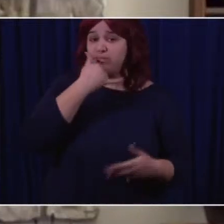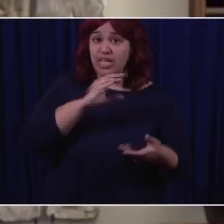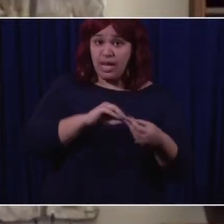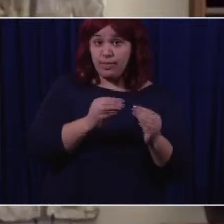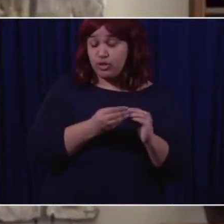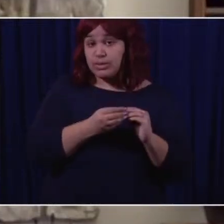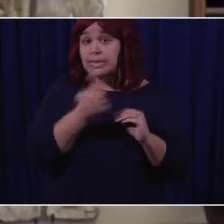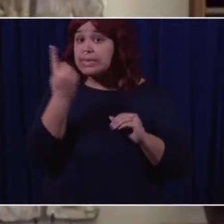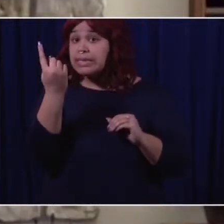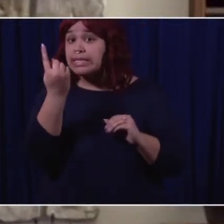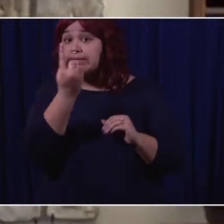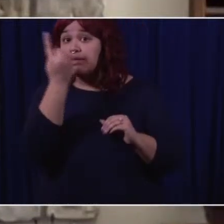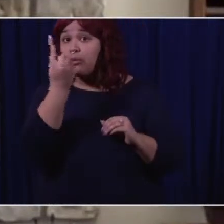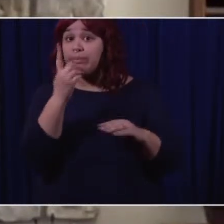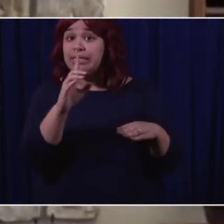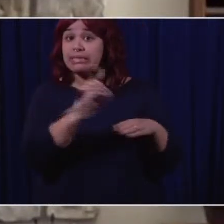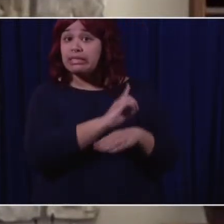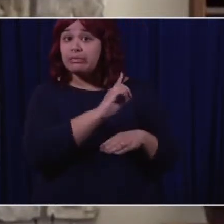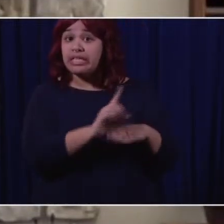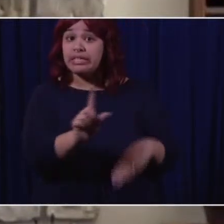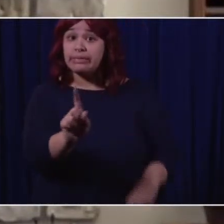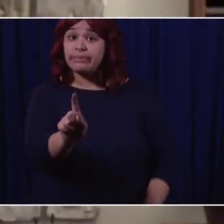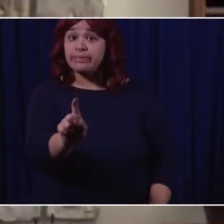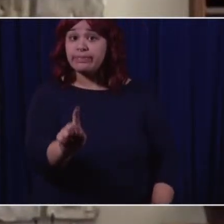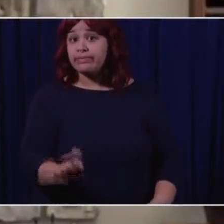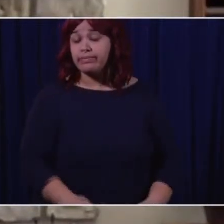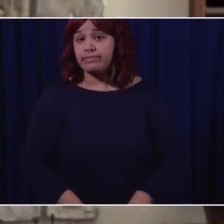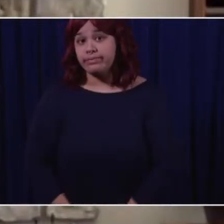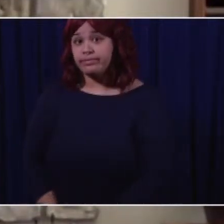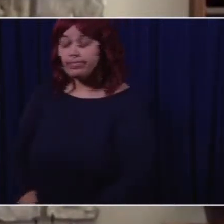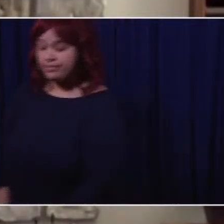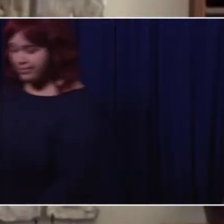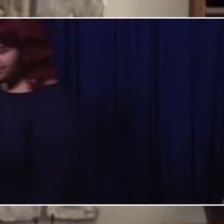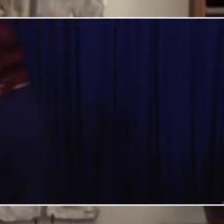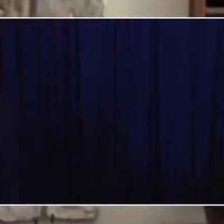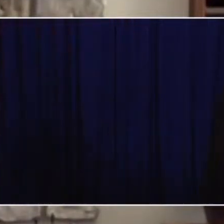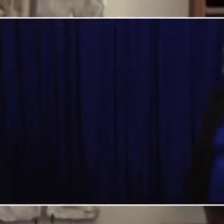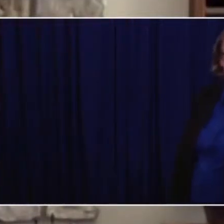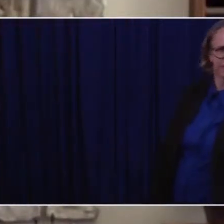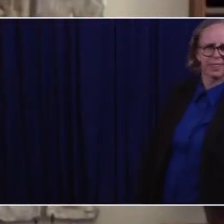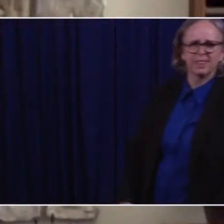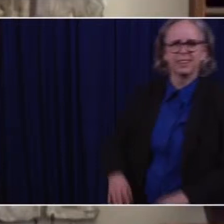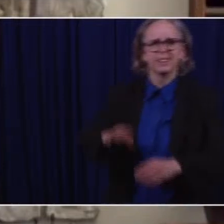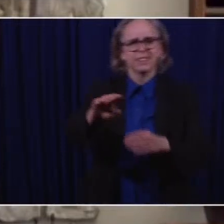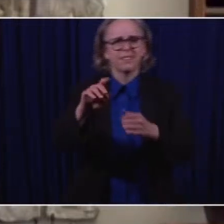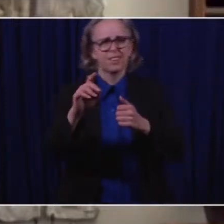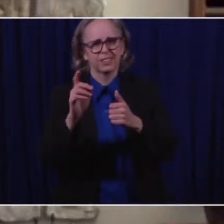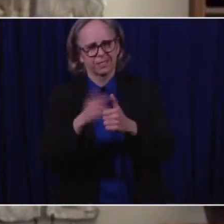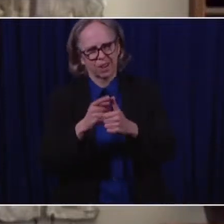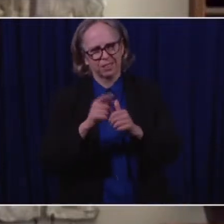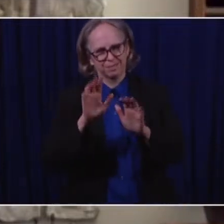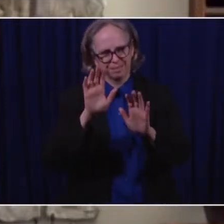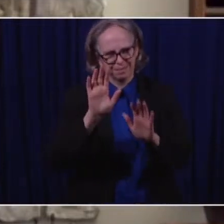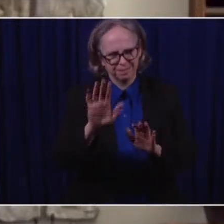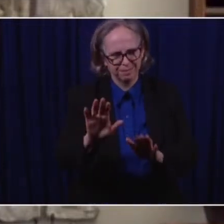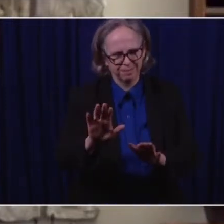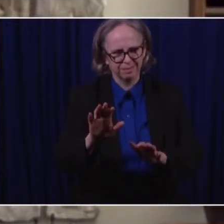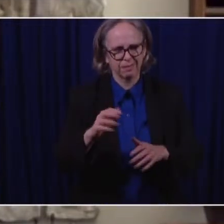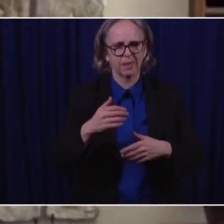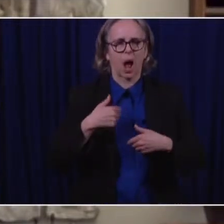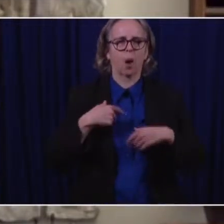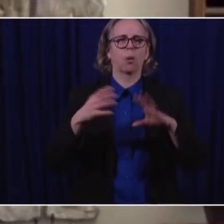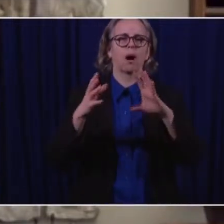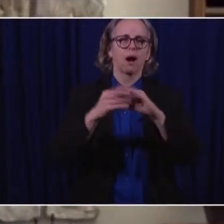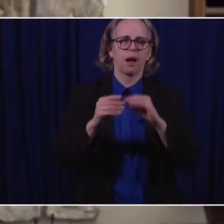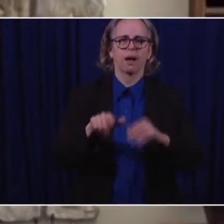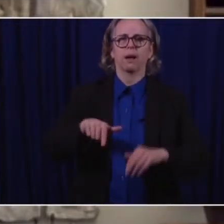Well, I think, first of all, I'm going to refer to the director. The director and I have talked about all these things as far as what's going on in the health department